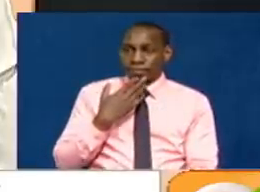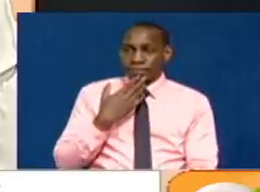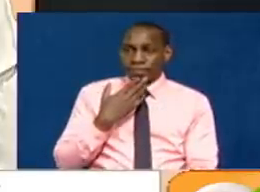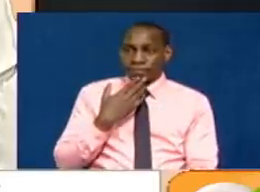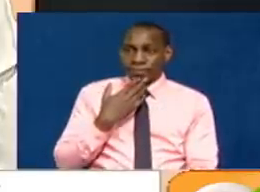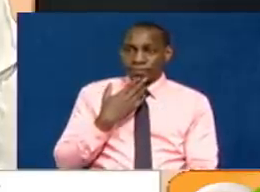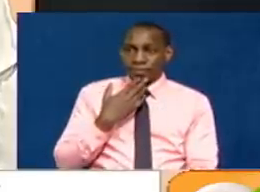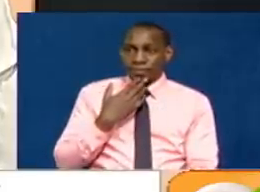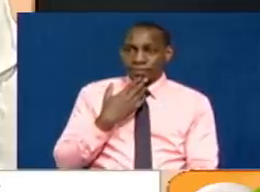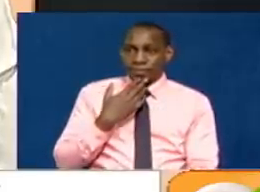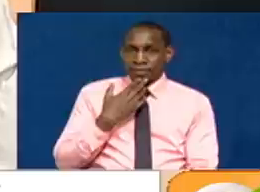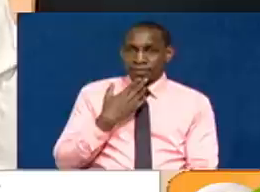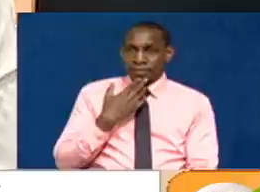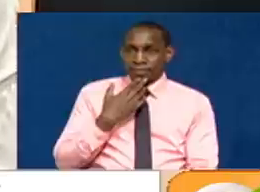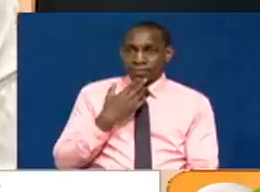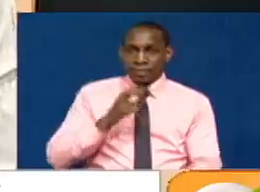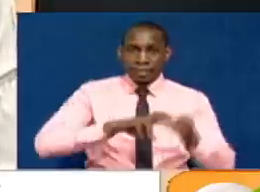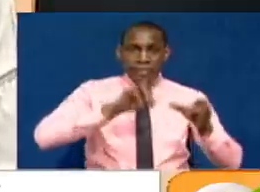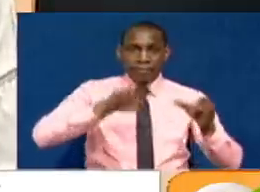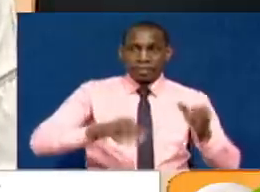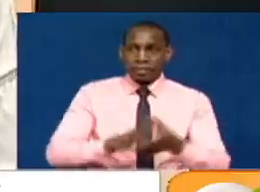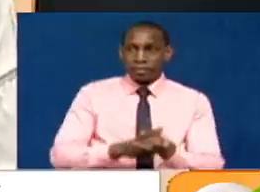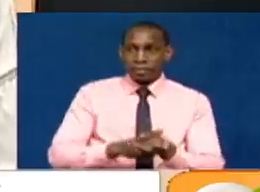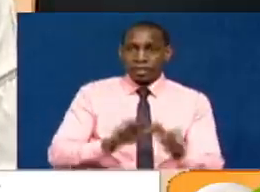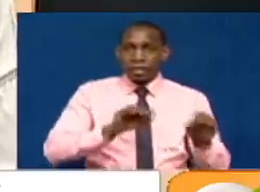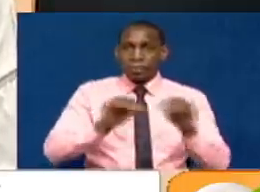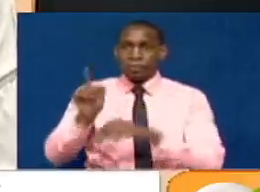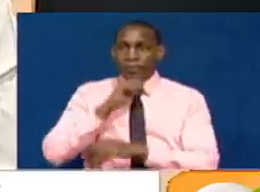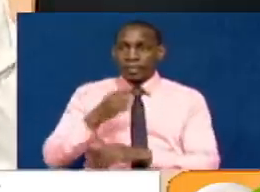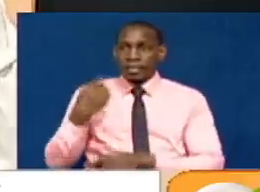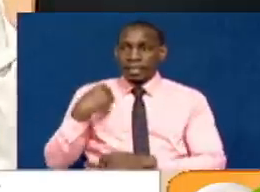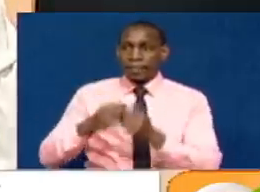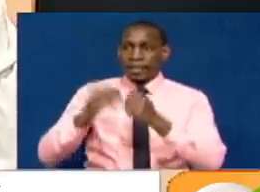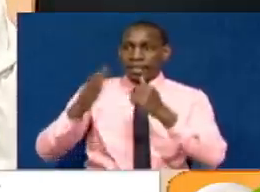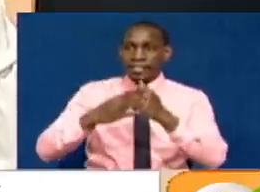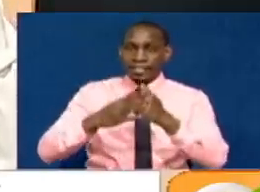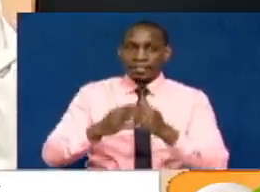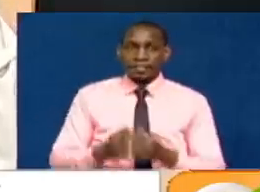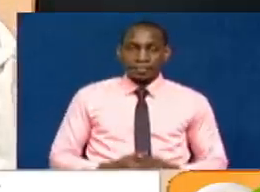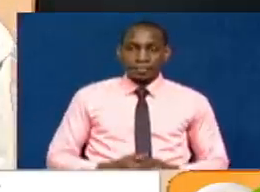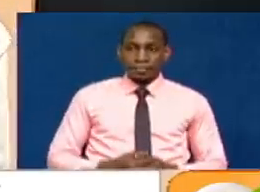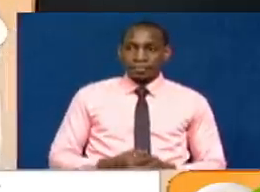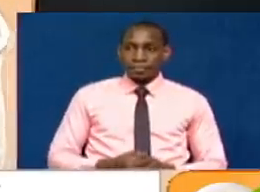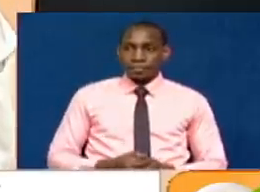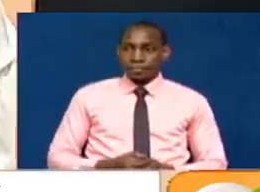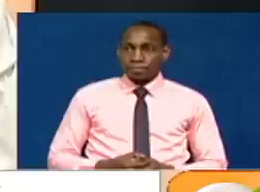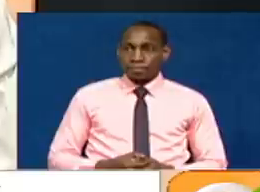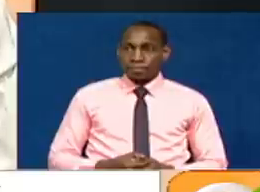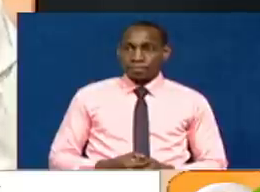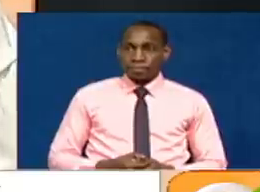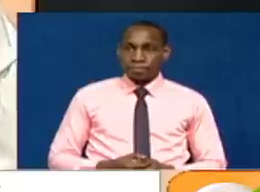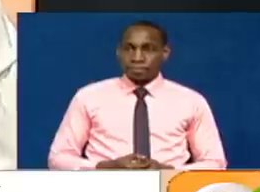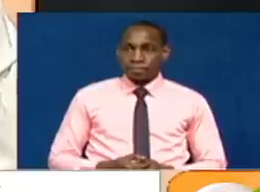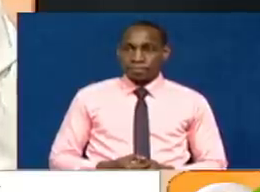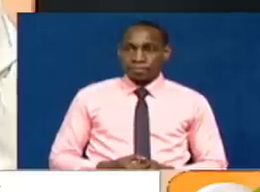I like the way you're putting it. The defection. Yes. Tumevuka, number 19. Yes. Yeah, more tumevuka.